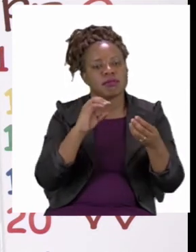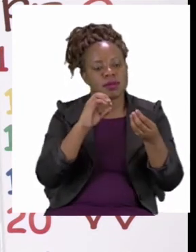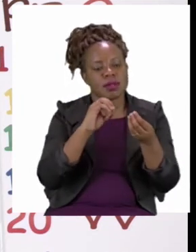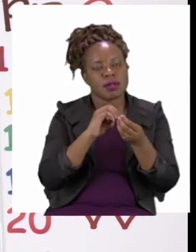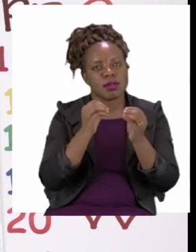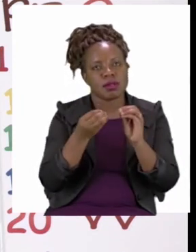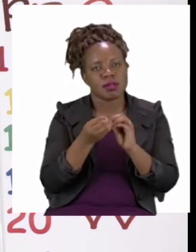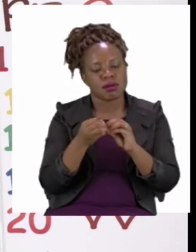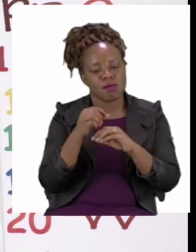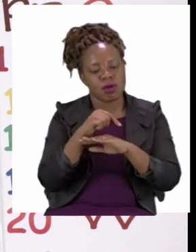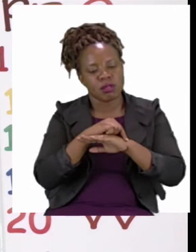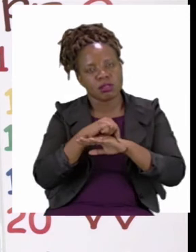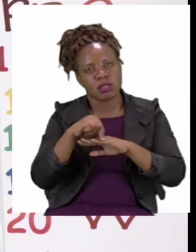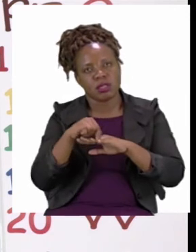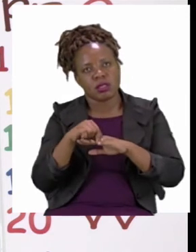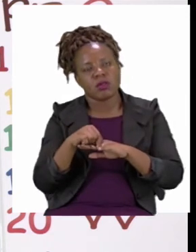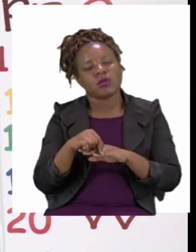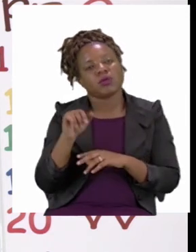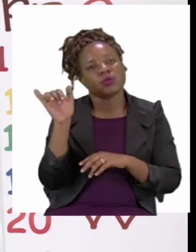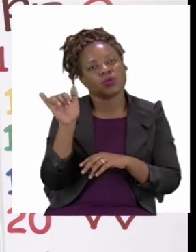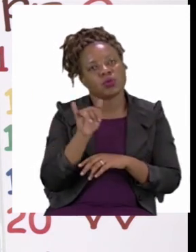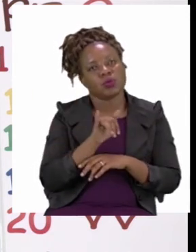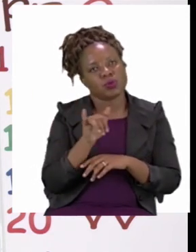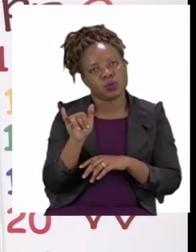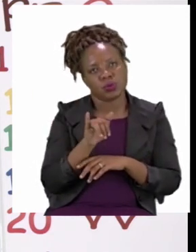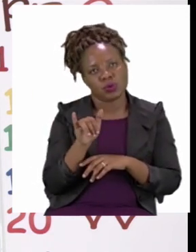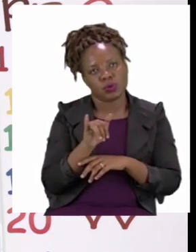been underlined is 8 in the number